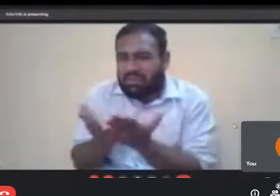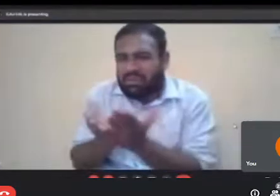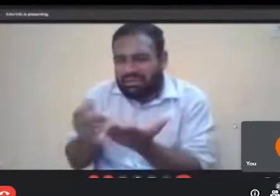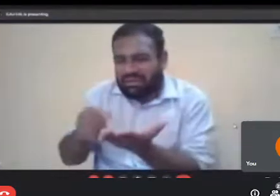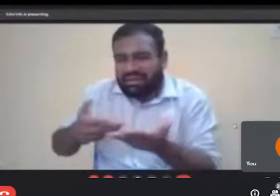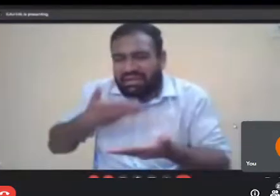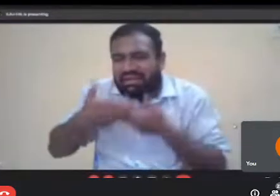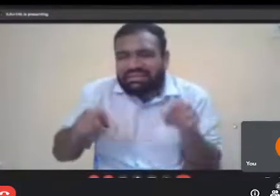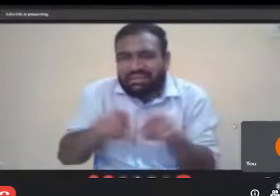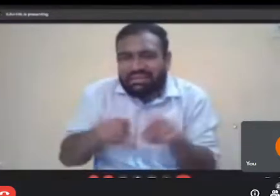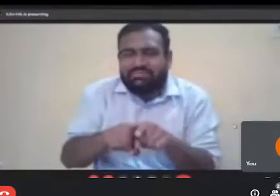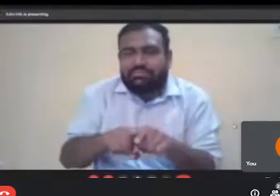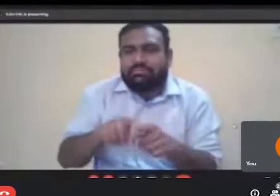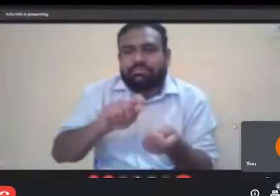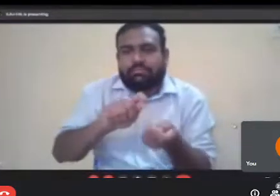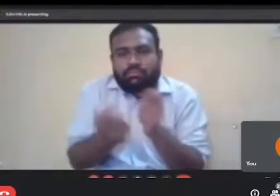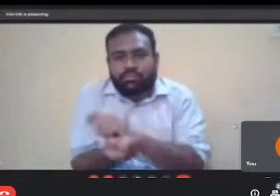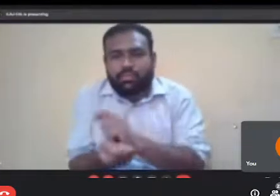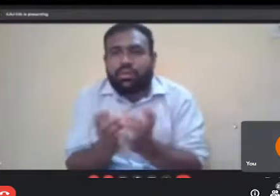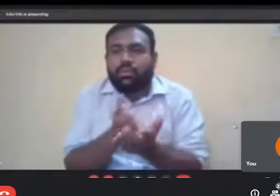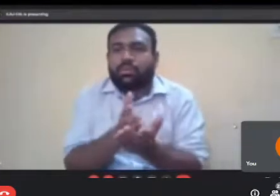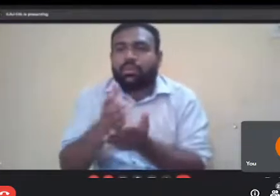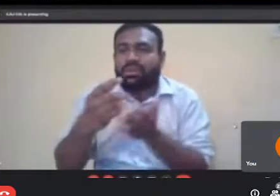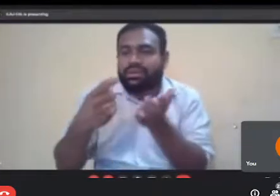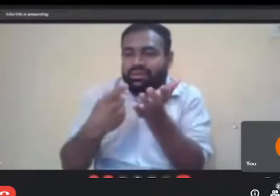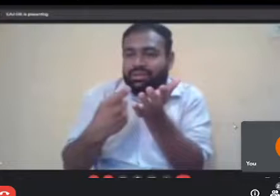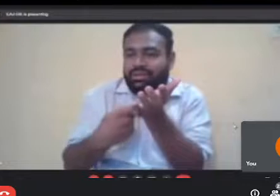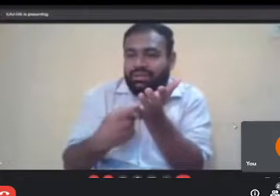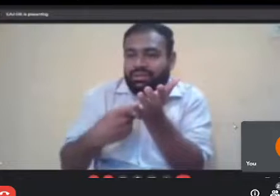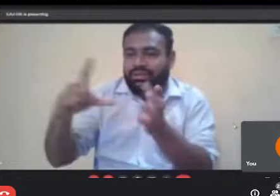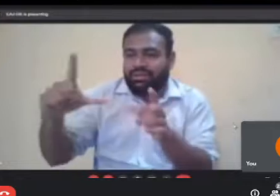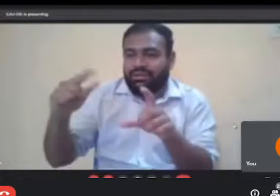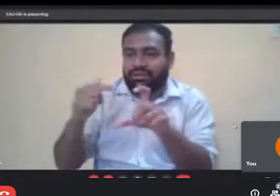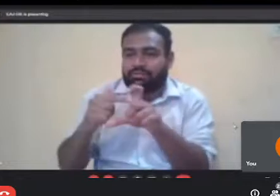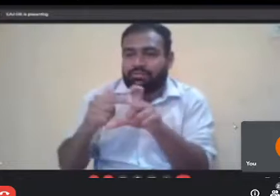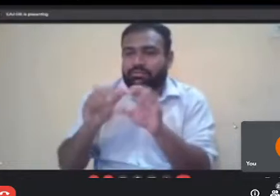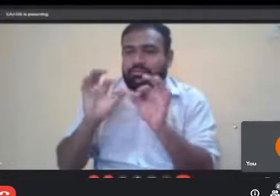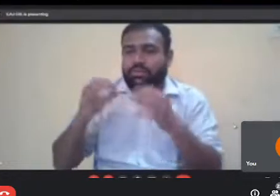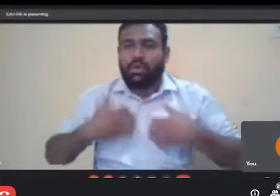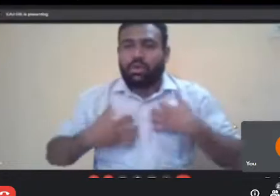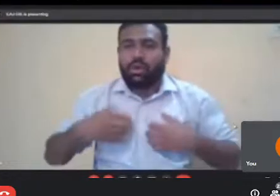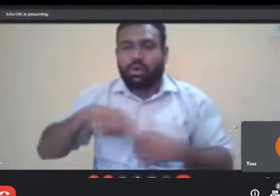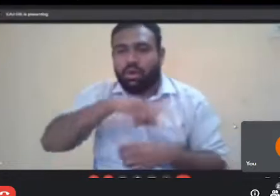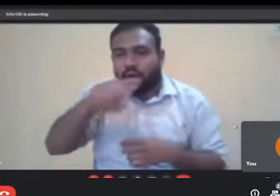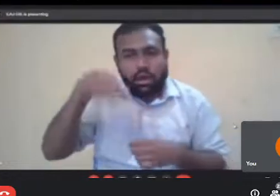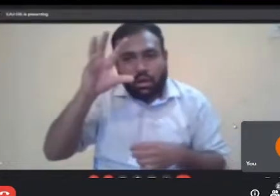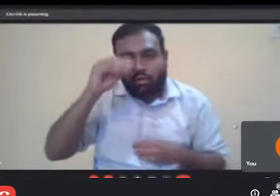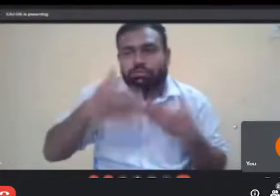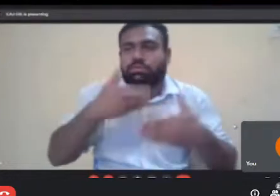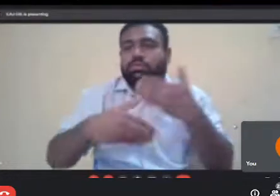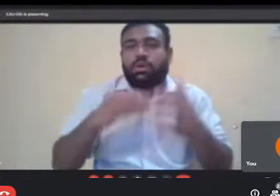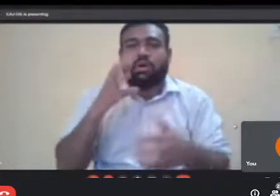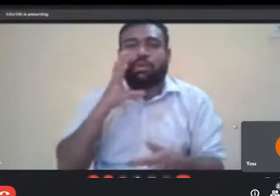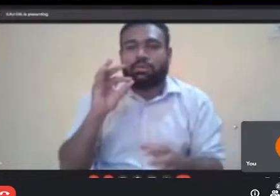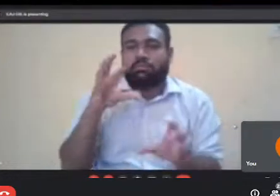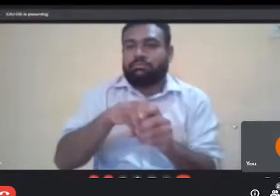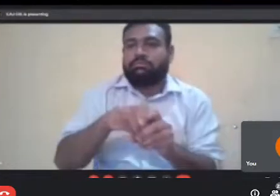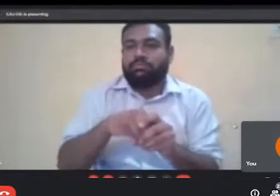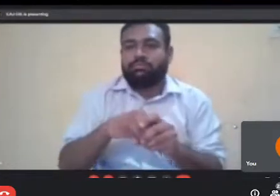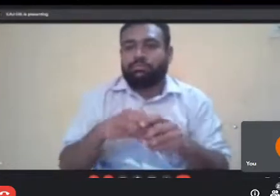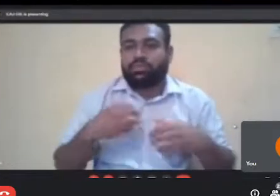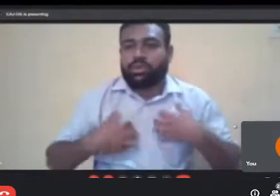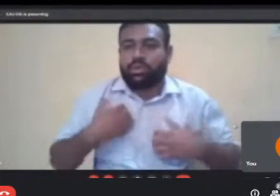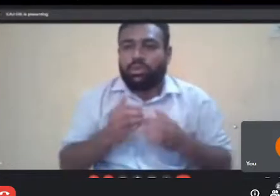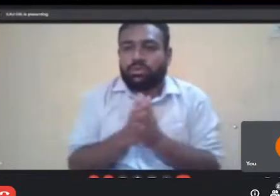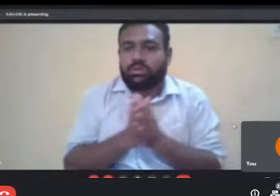grammar game, so which we have teach them every time. We don't teach a book, so we have planned in a different way that has been DLE, that where the children